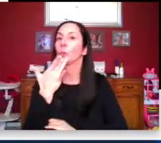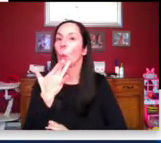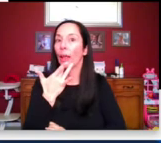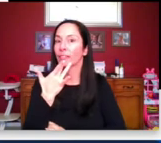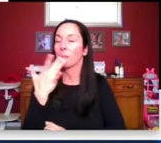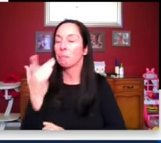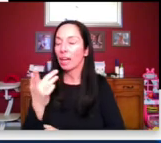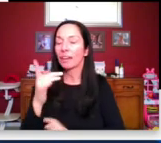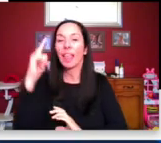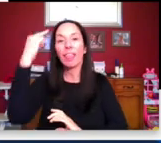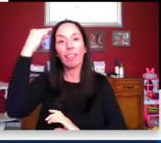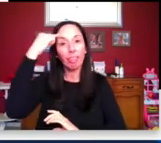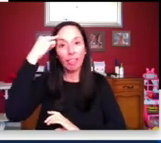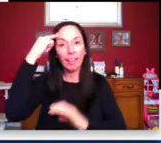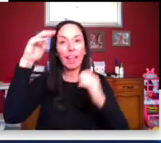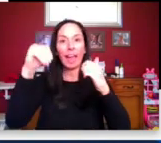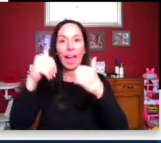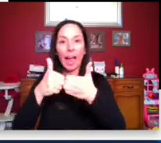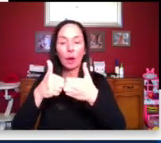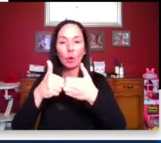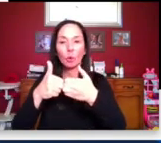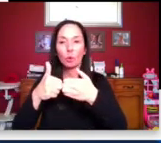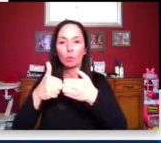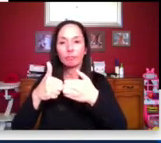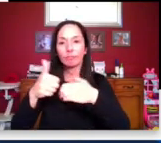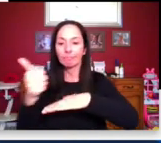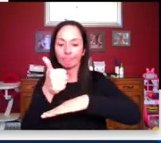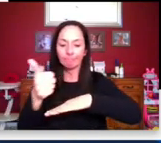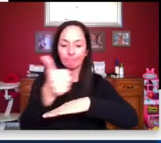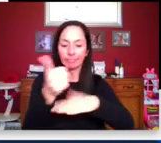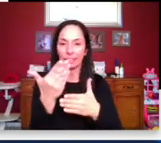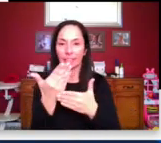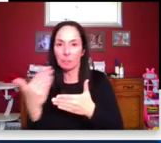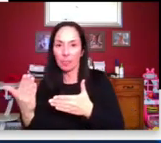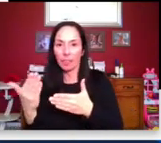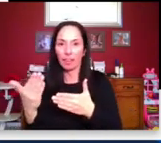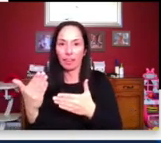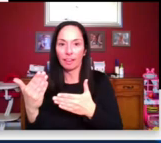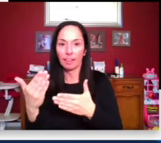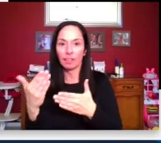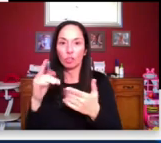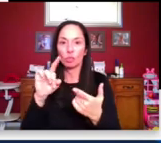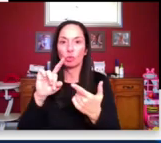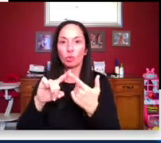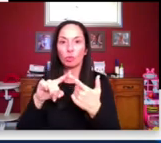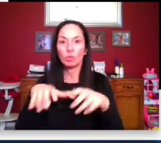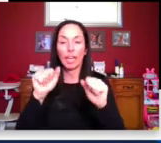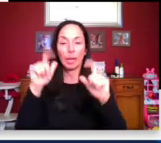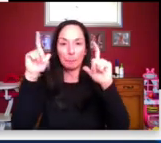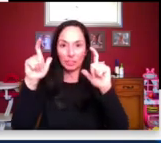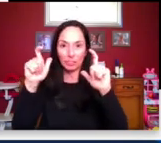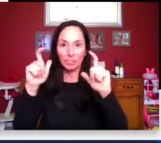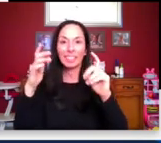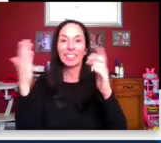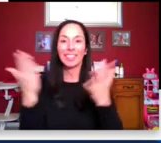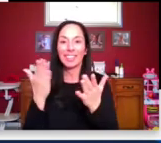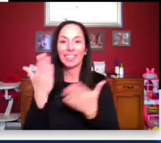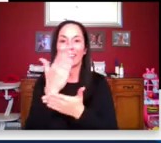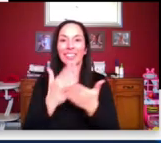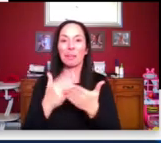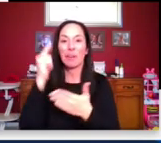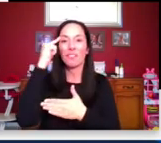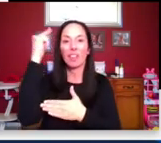Think about how you could position an object or yourself to take a picture. Here are some of Mrs.